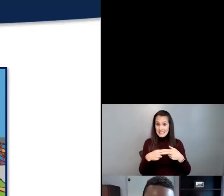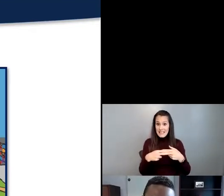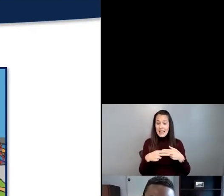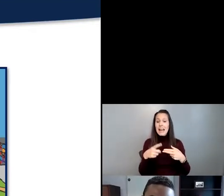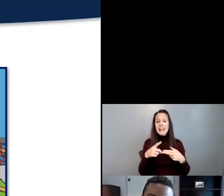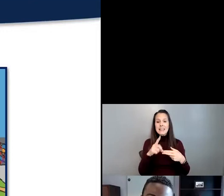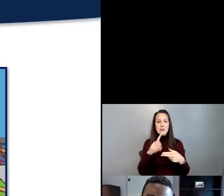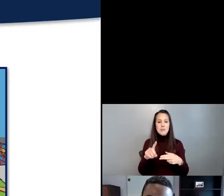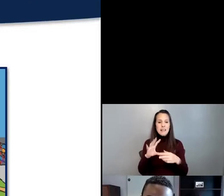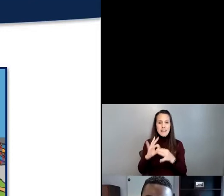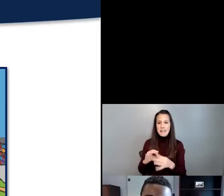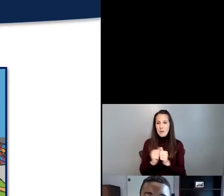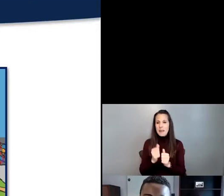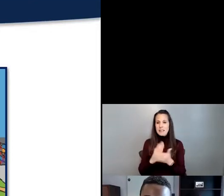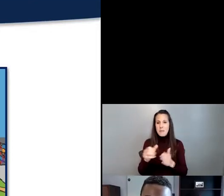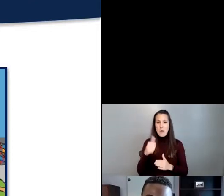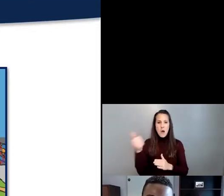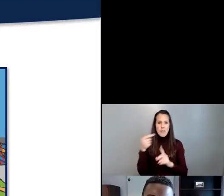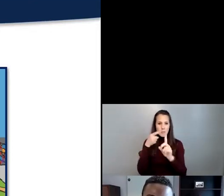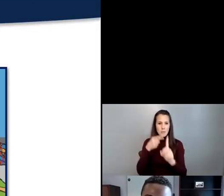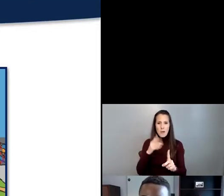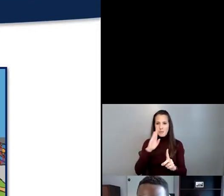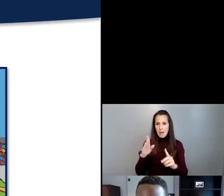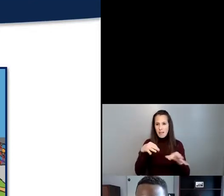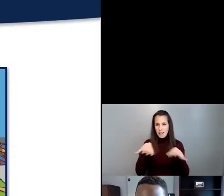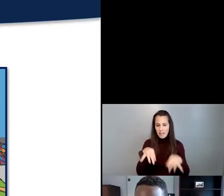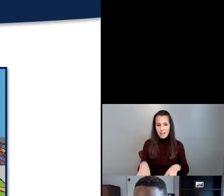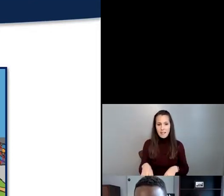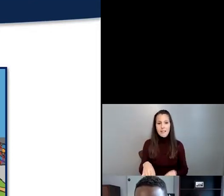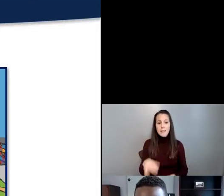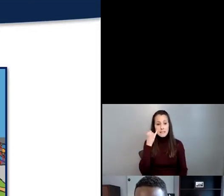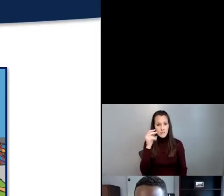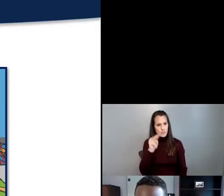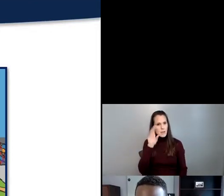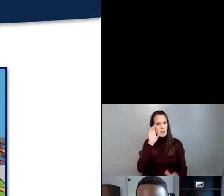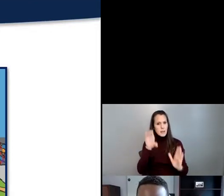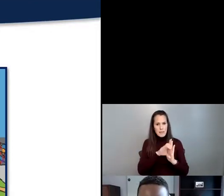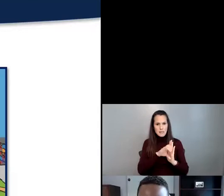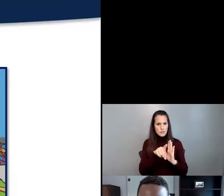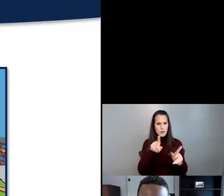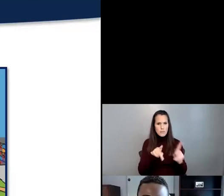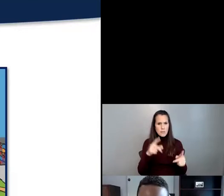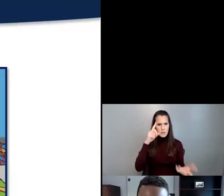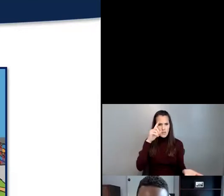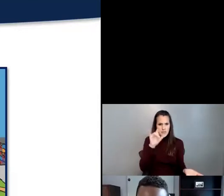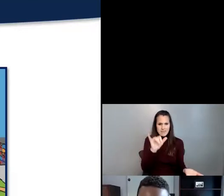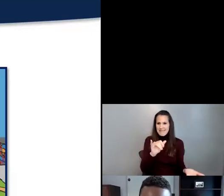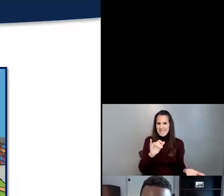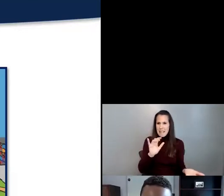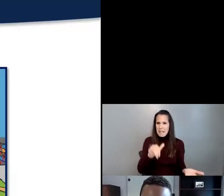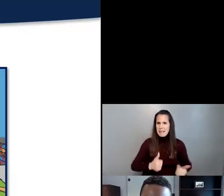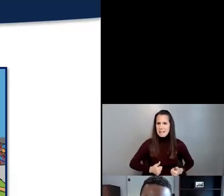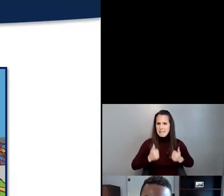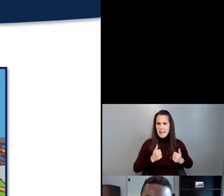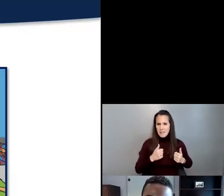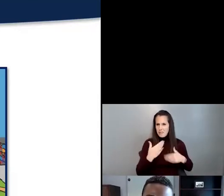points I make, because we look at this and someone will look at that as, well, that's just the lifespan. So I presented this